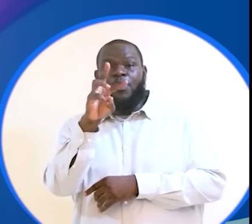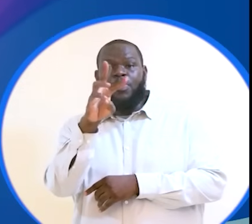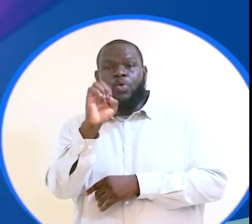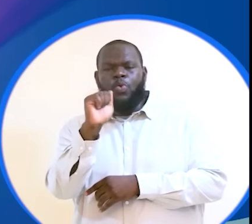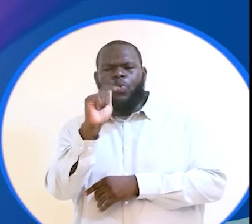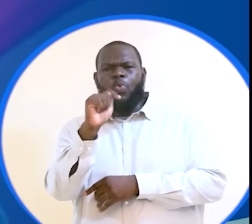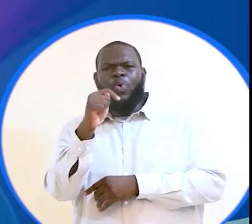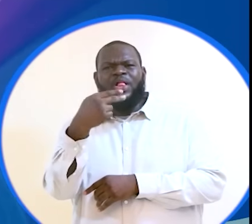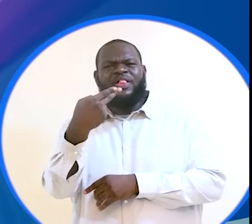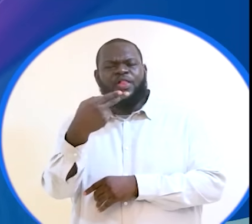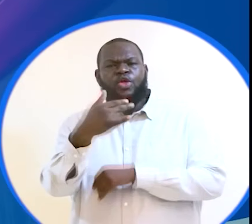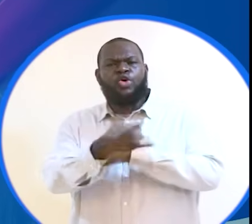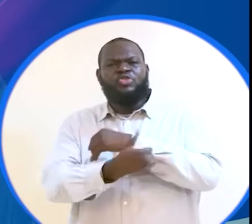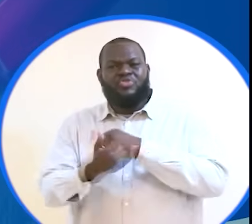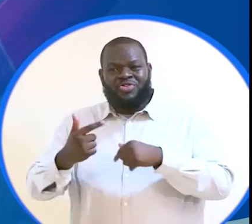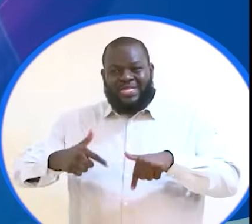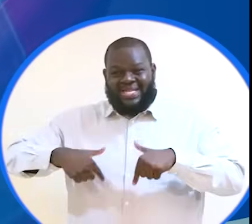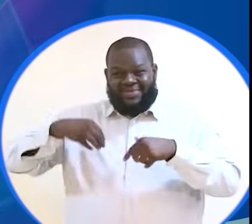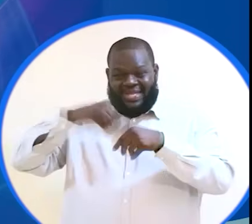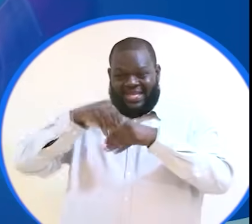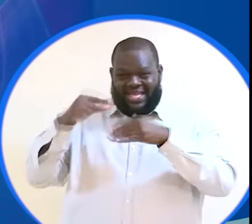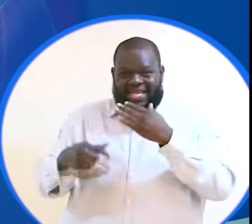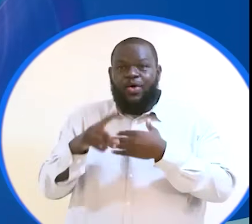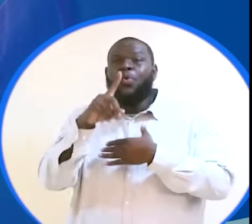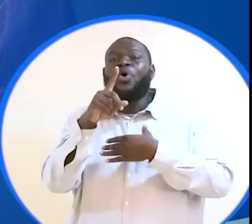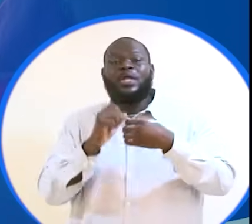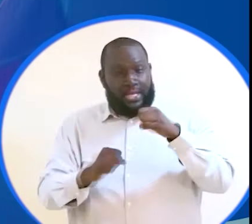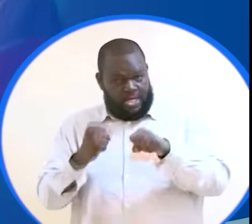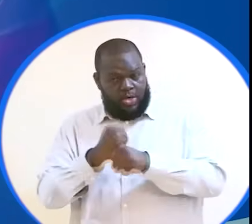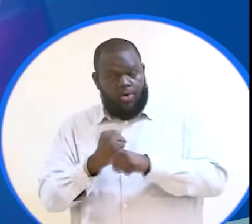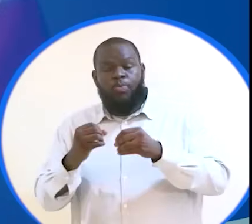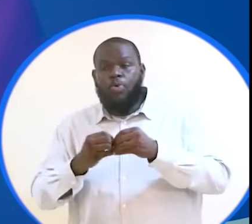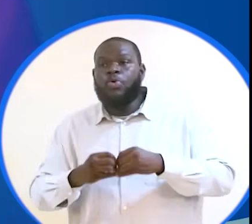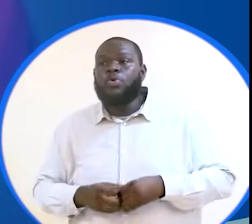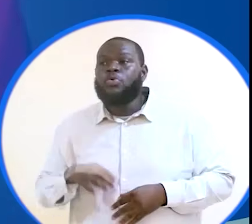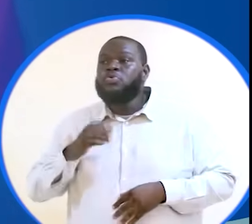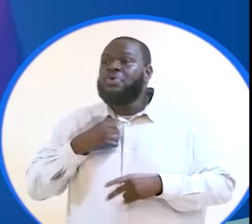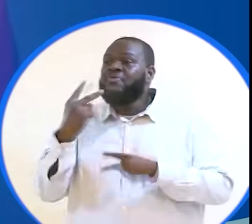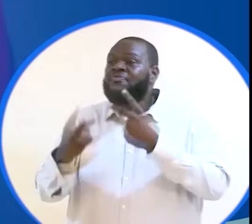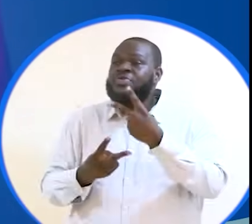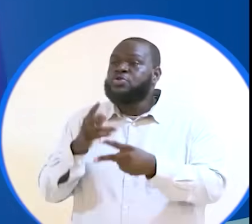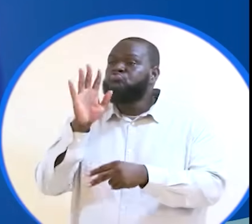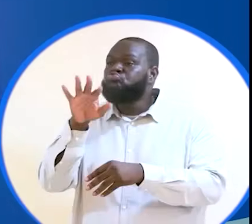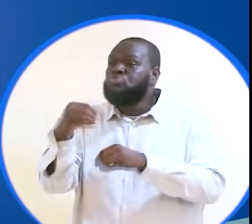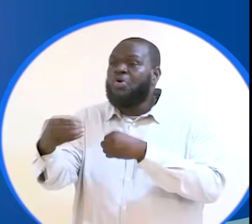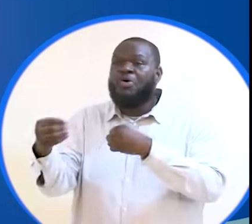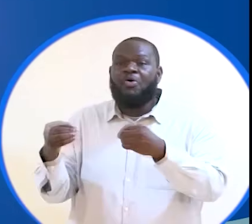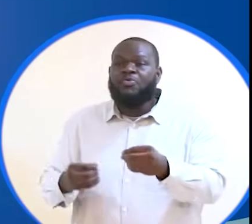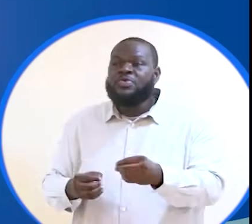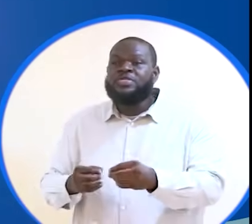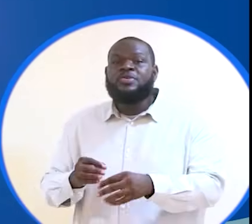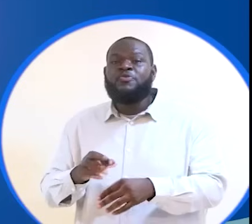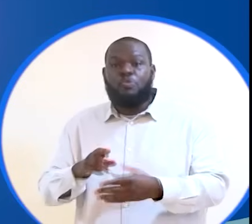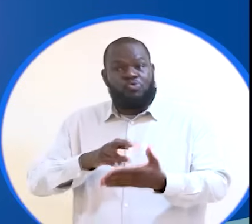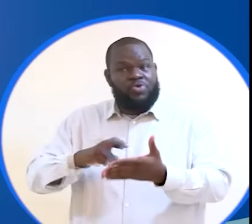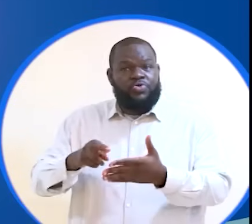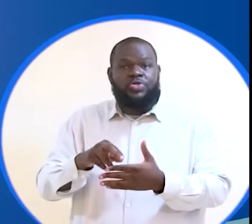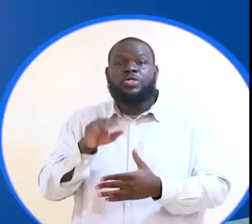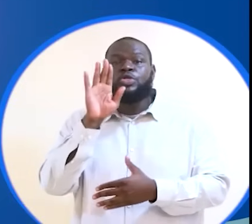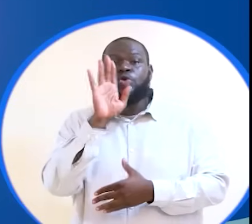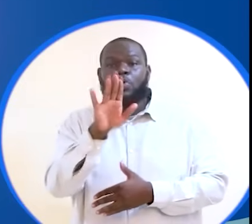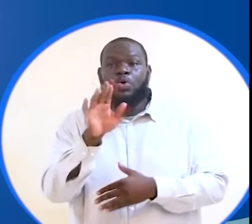living in Guyana for 1 year or more. Where to apply for registration? You are required to visit the registration office that